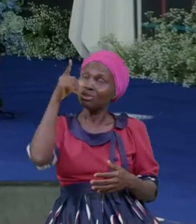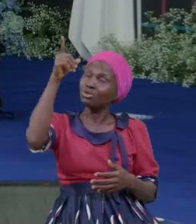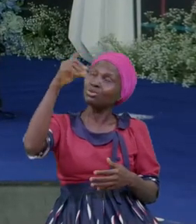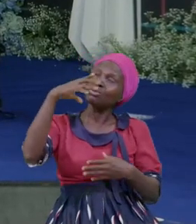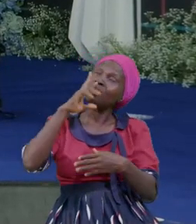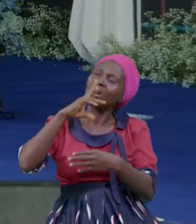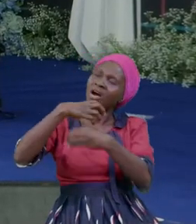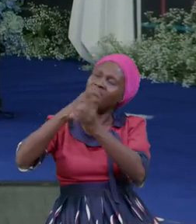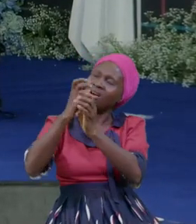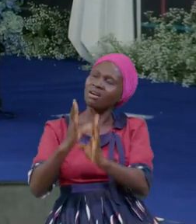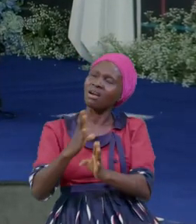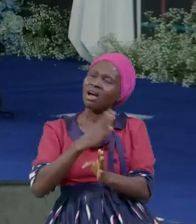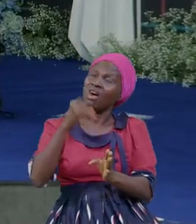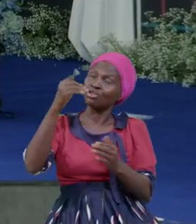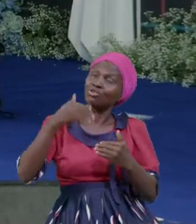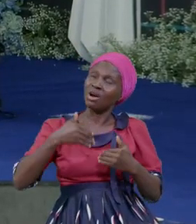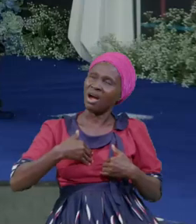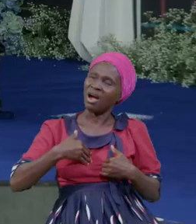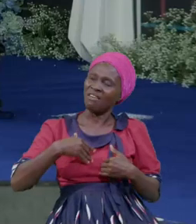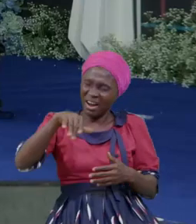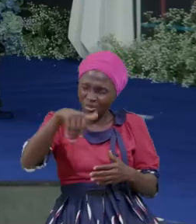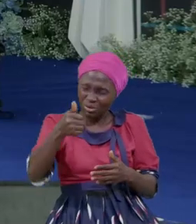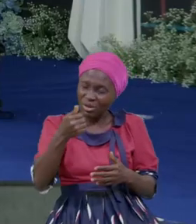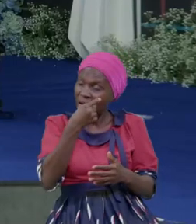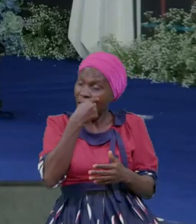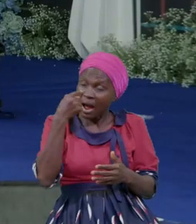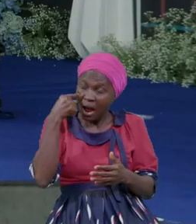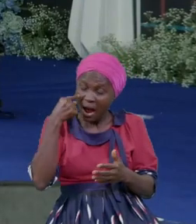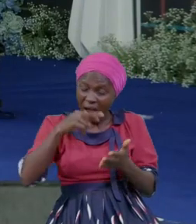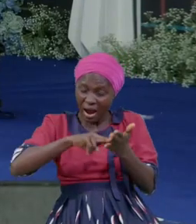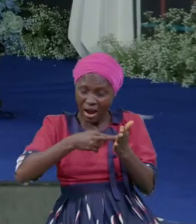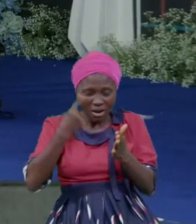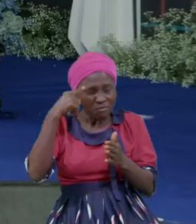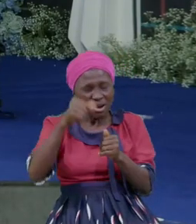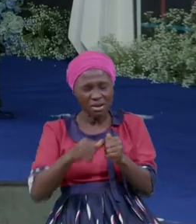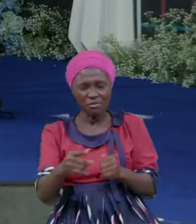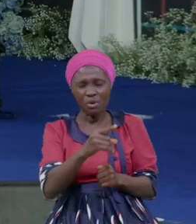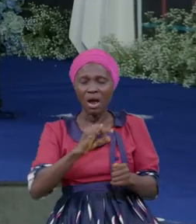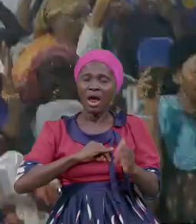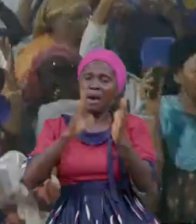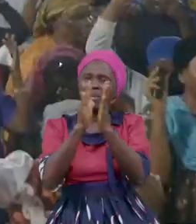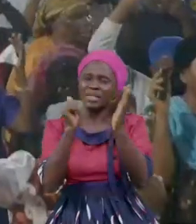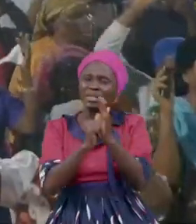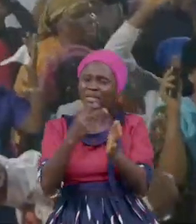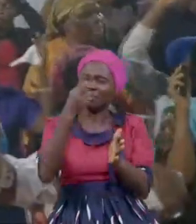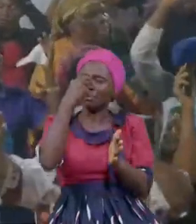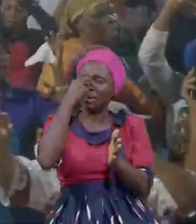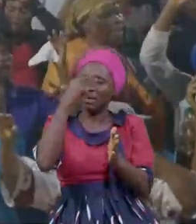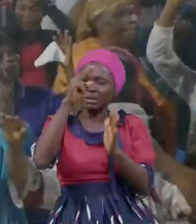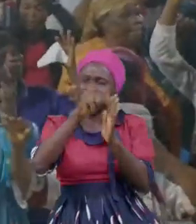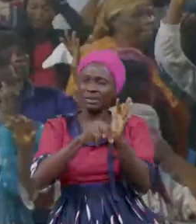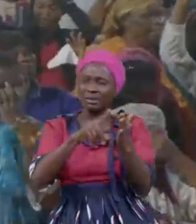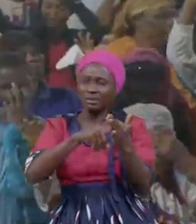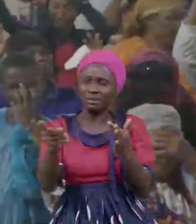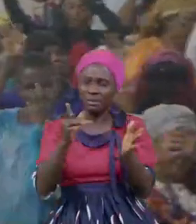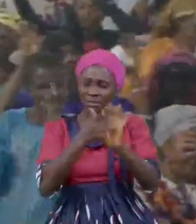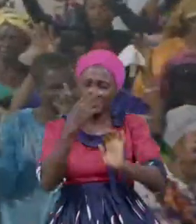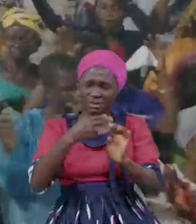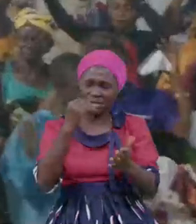spare eyes for everyone. I pray that blindness will vanish away. And I command